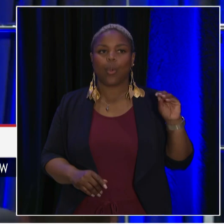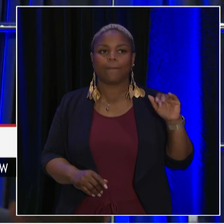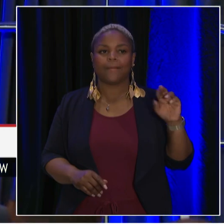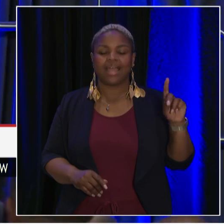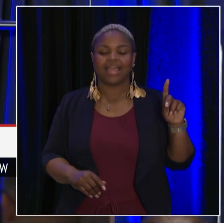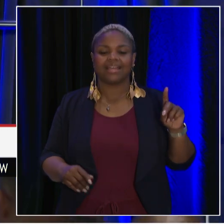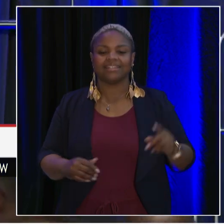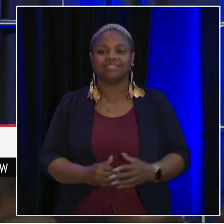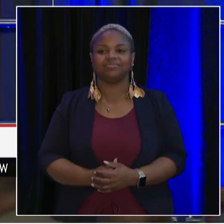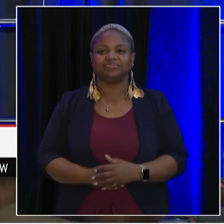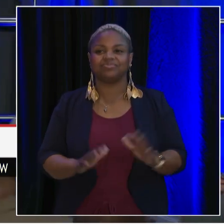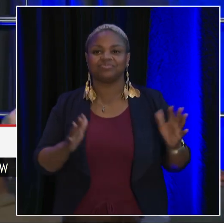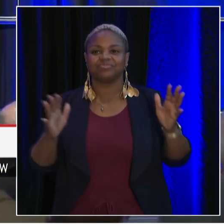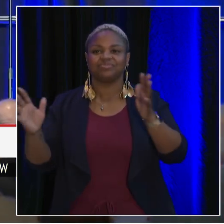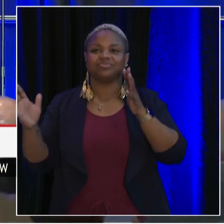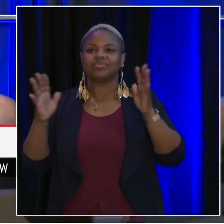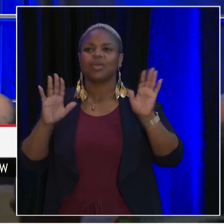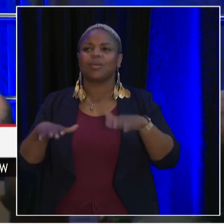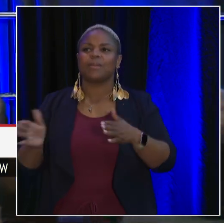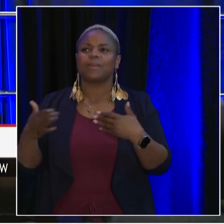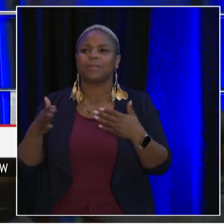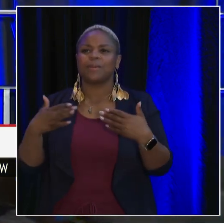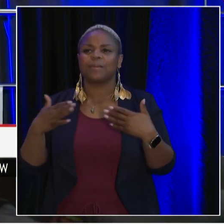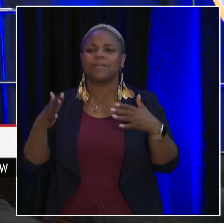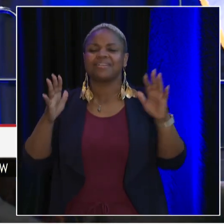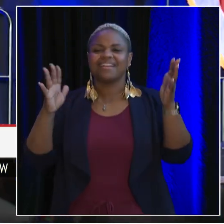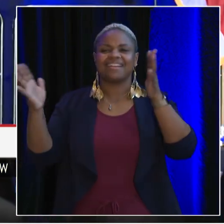Oh, y'all can do better than that.